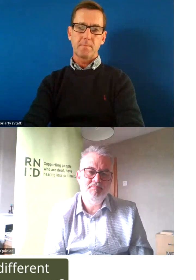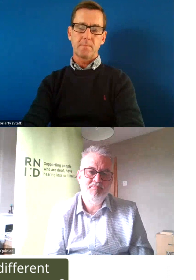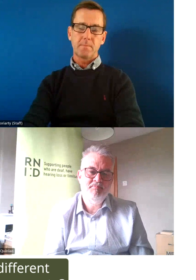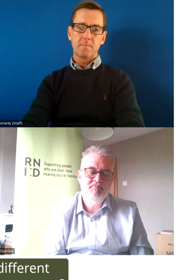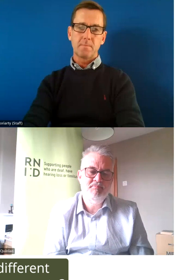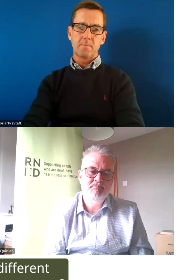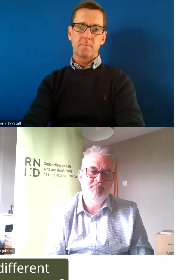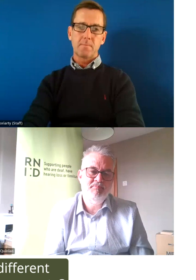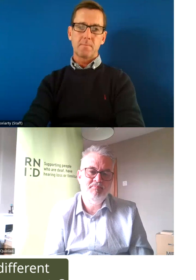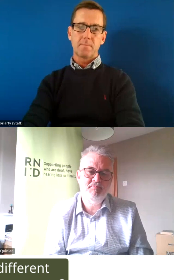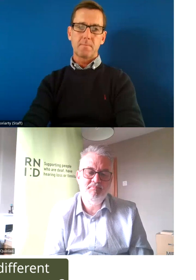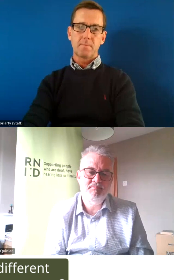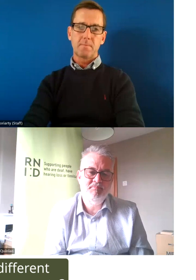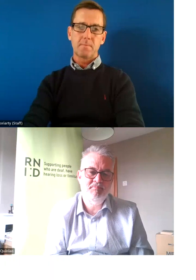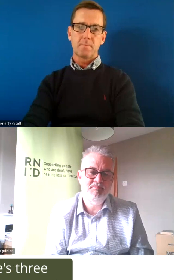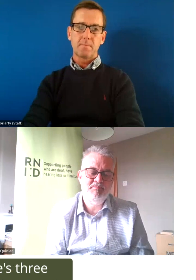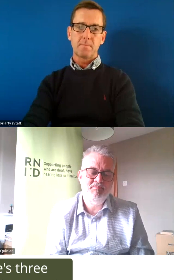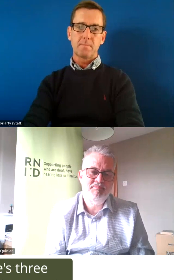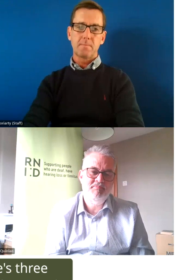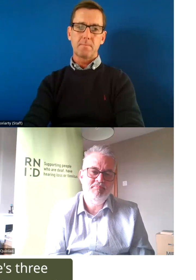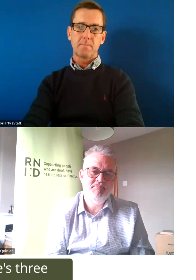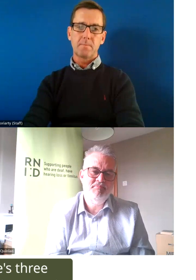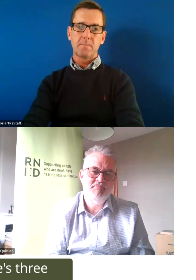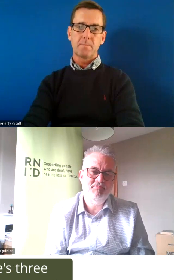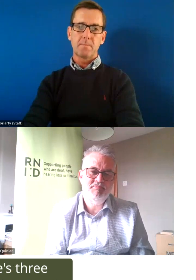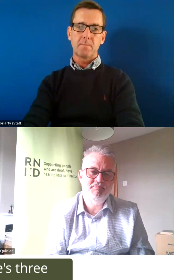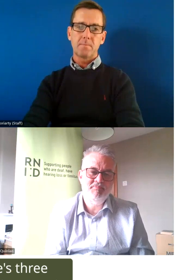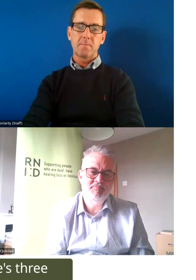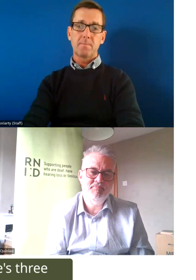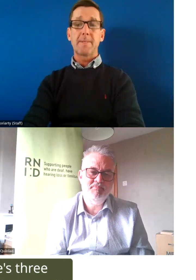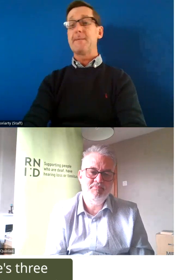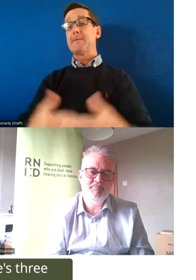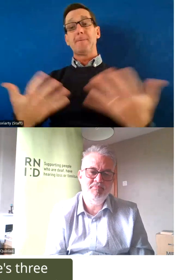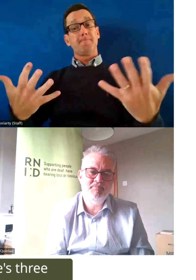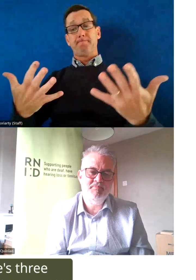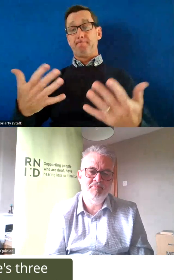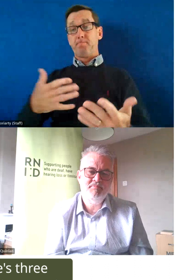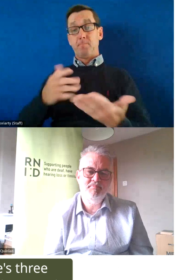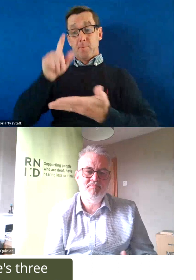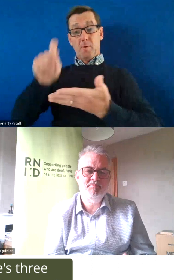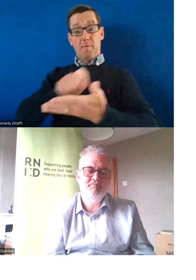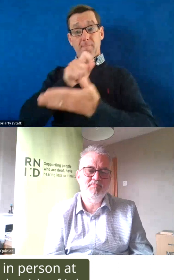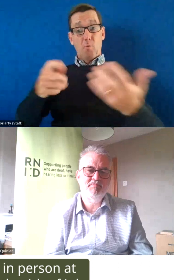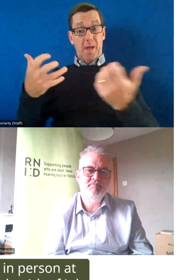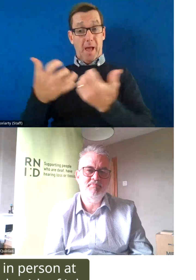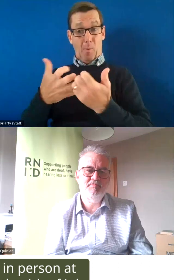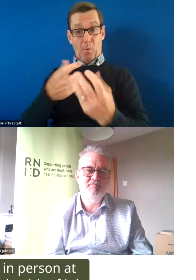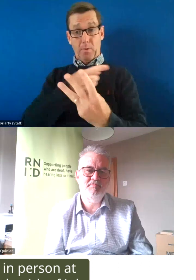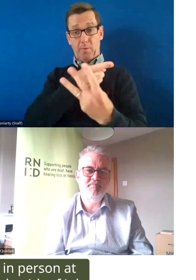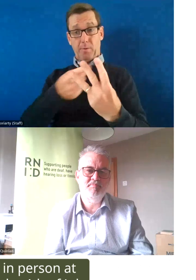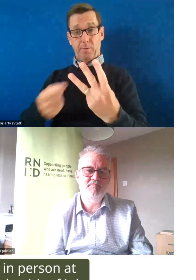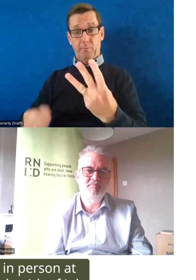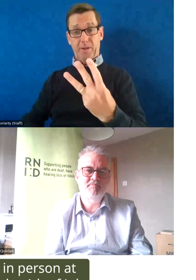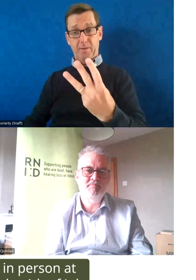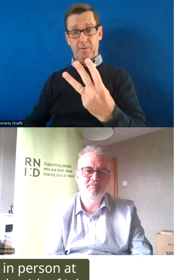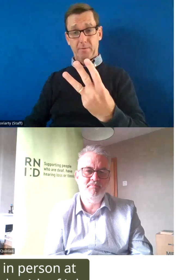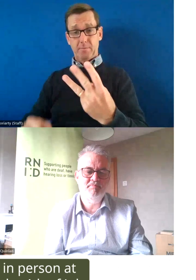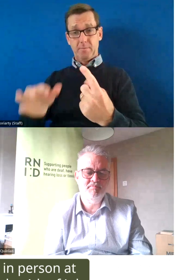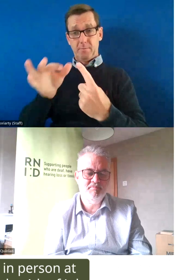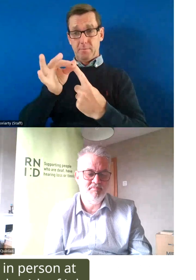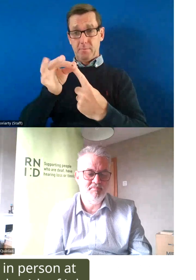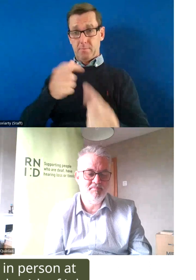the different ways that people can vote? Sure. So there's three ways you can cast your vote. One, you can vote